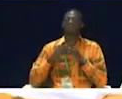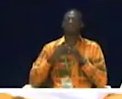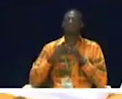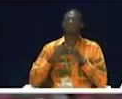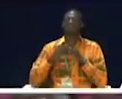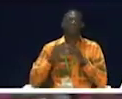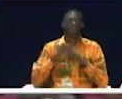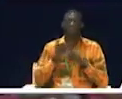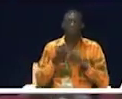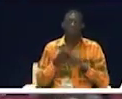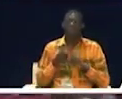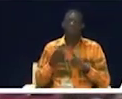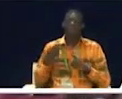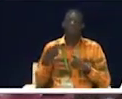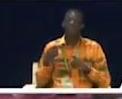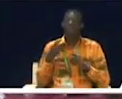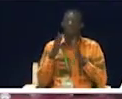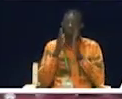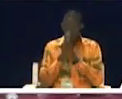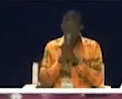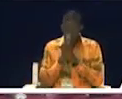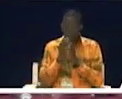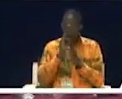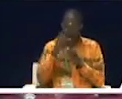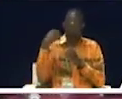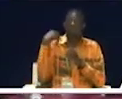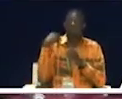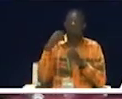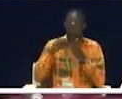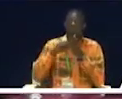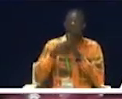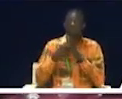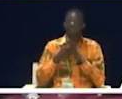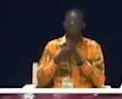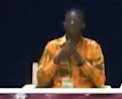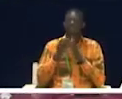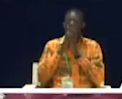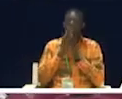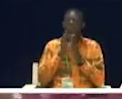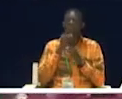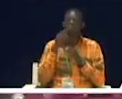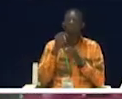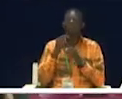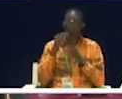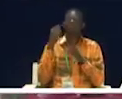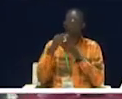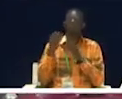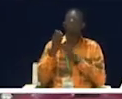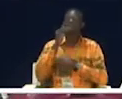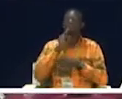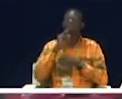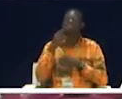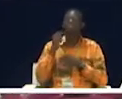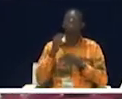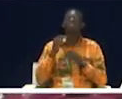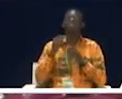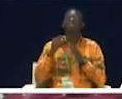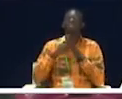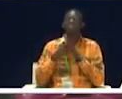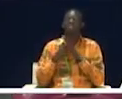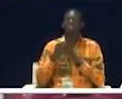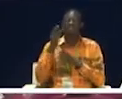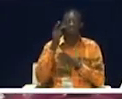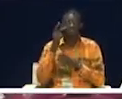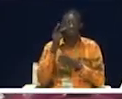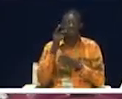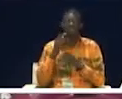hallelujah. When we are going up, they will say, prayer is the master key. Praise the Lord. Prayer is just one of the key. The word of God is a key. Seed